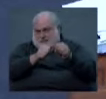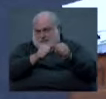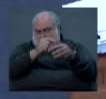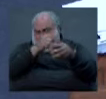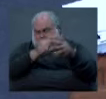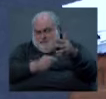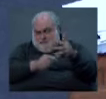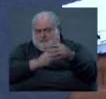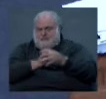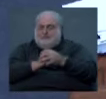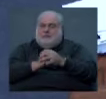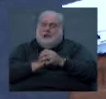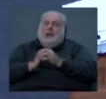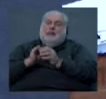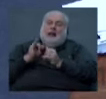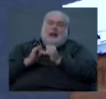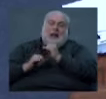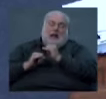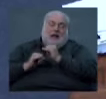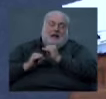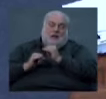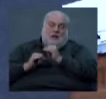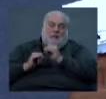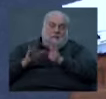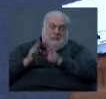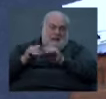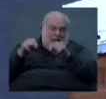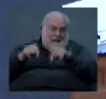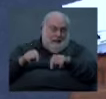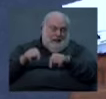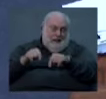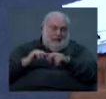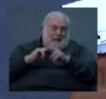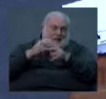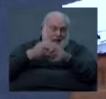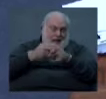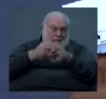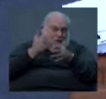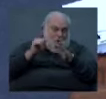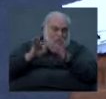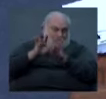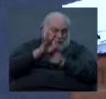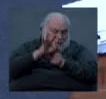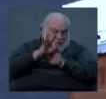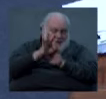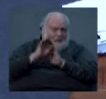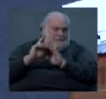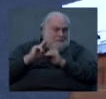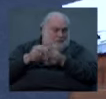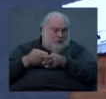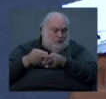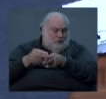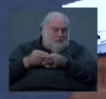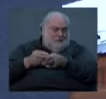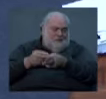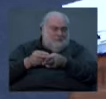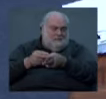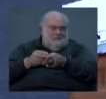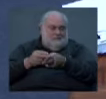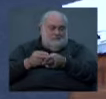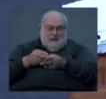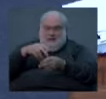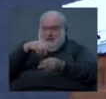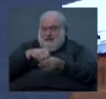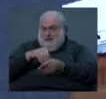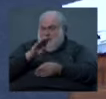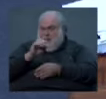last regular meeting of this board, I reported that the name for this area had been chosen. I mentioned that the name is in the